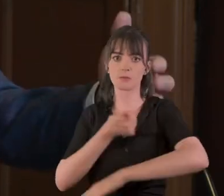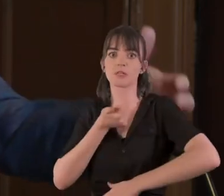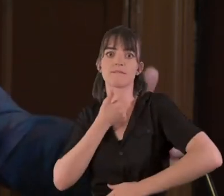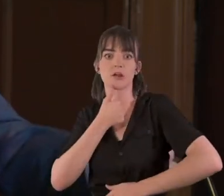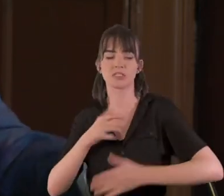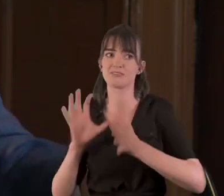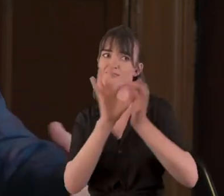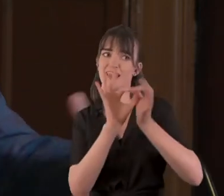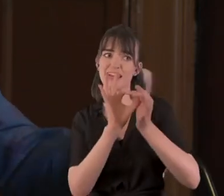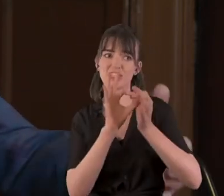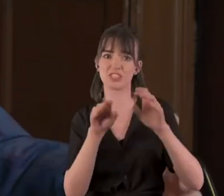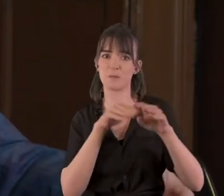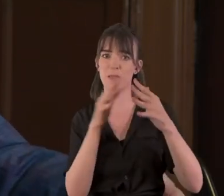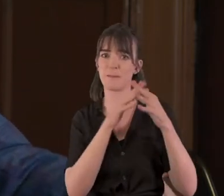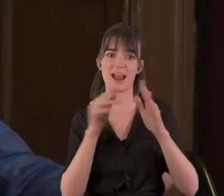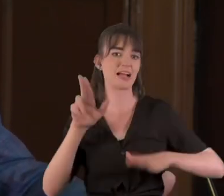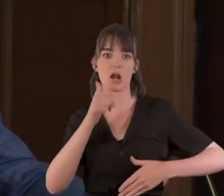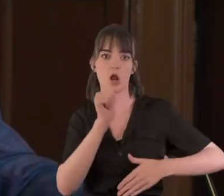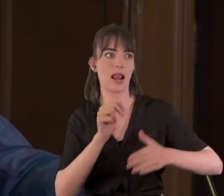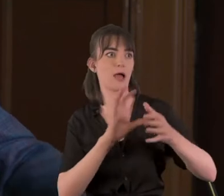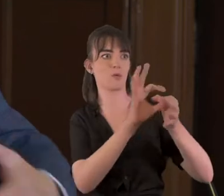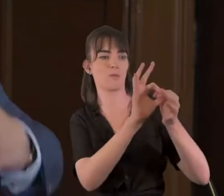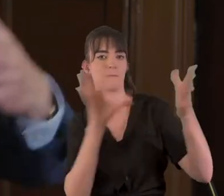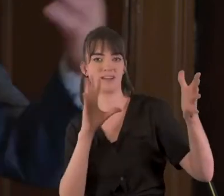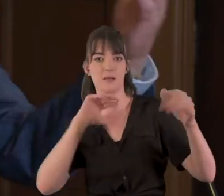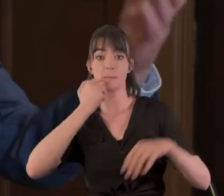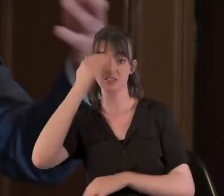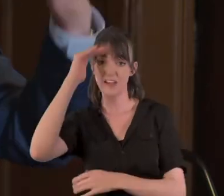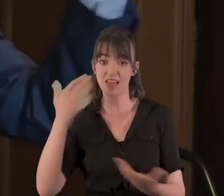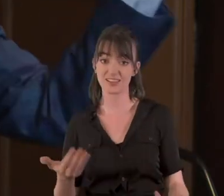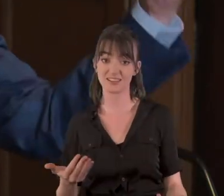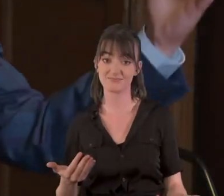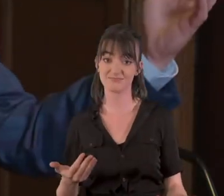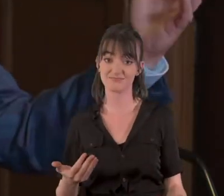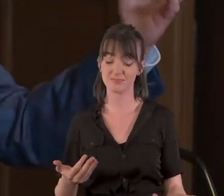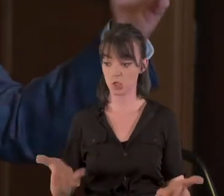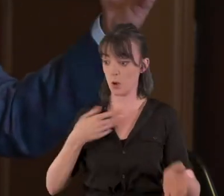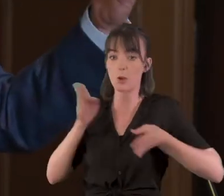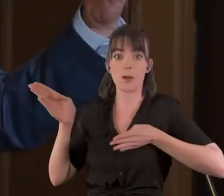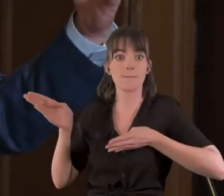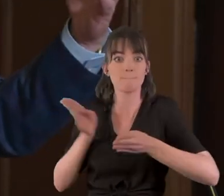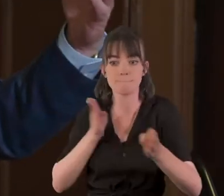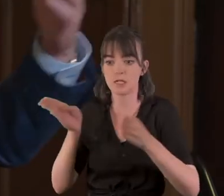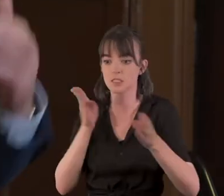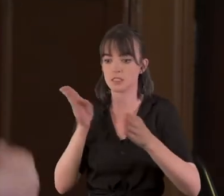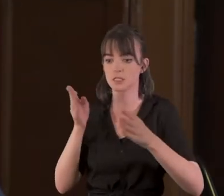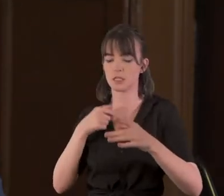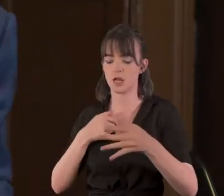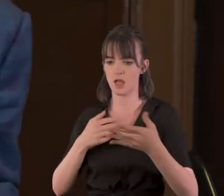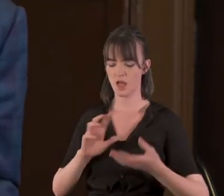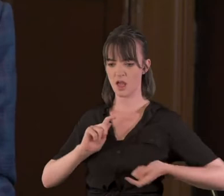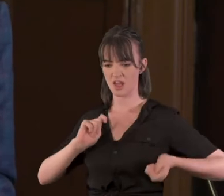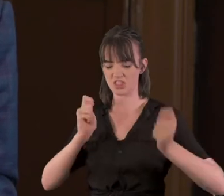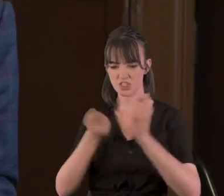United States to wash up on the question of Ireland when you were busy redrawing the world map.